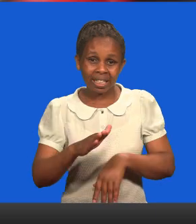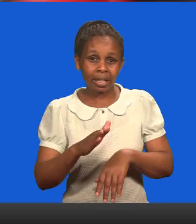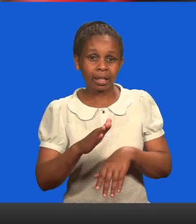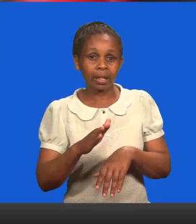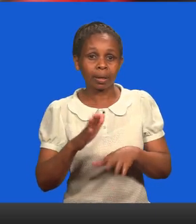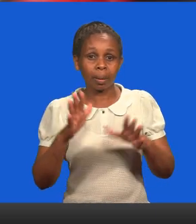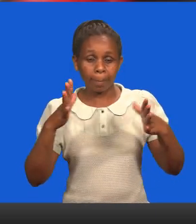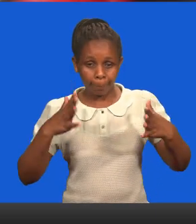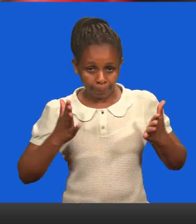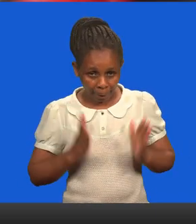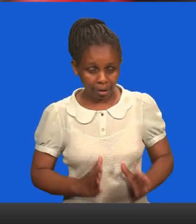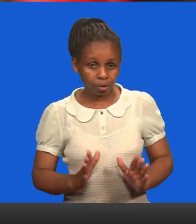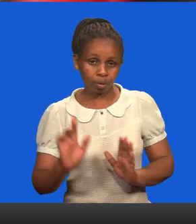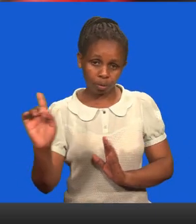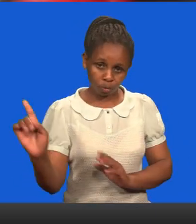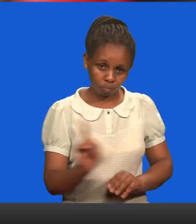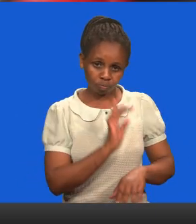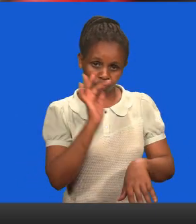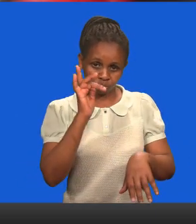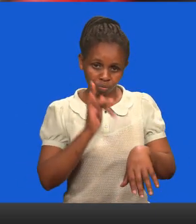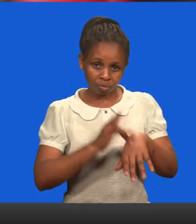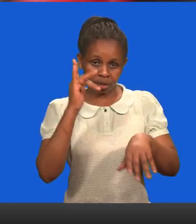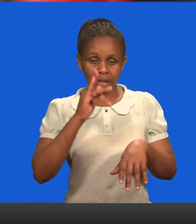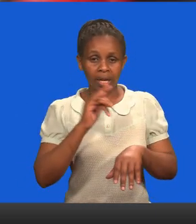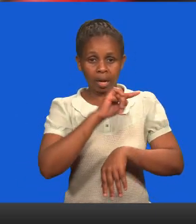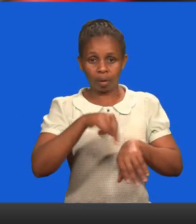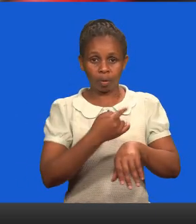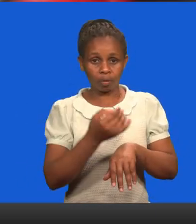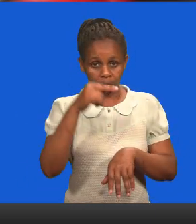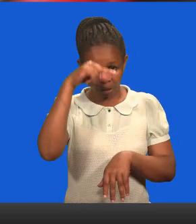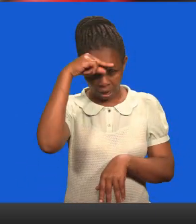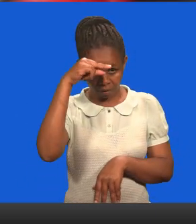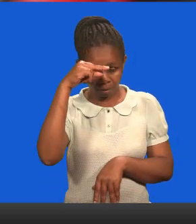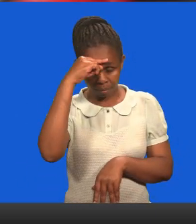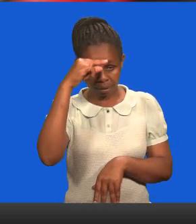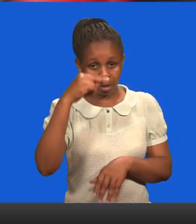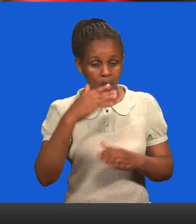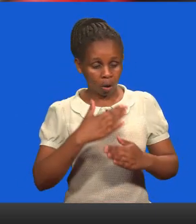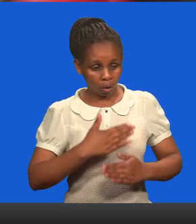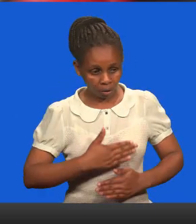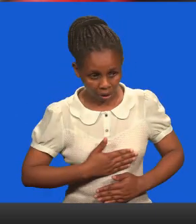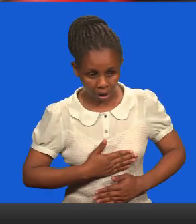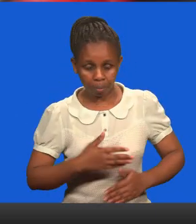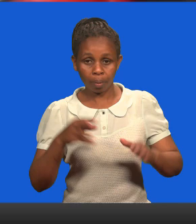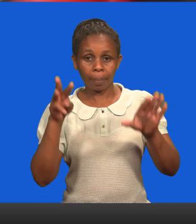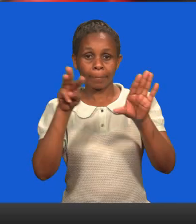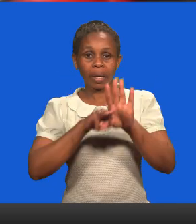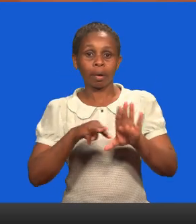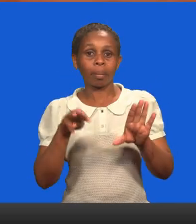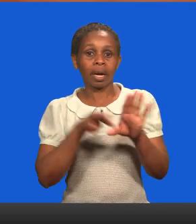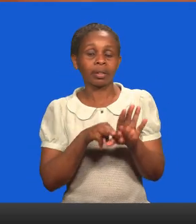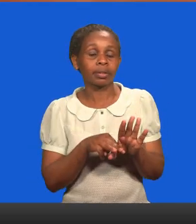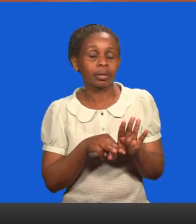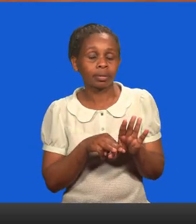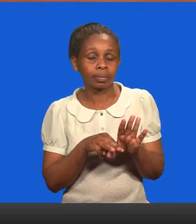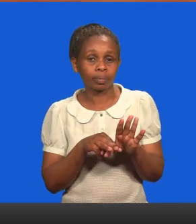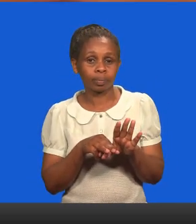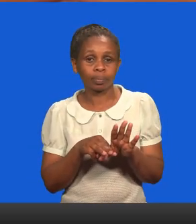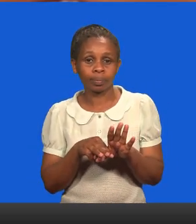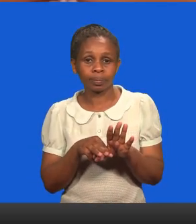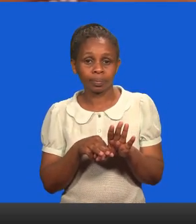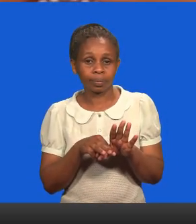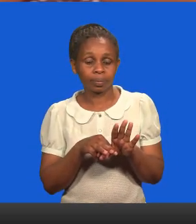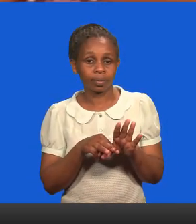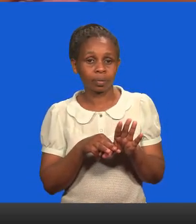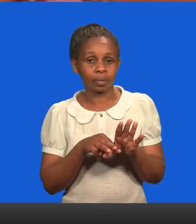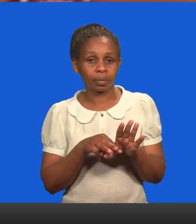It is only a weak rinder who would send goons to come and touch the other arm of the government. Honorable